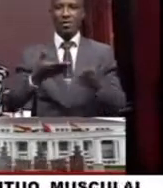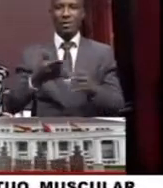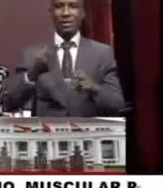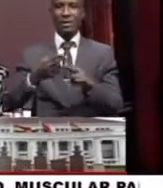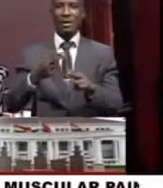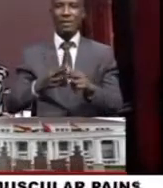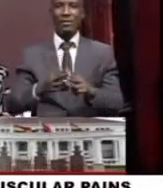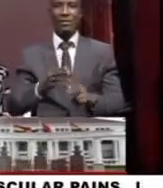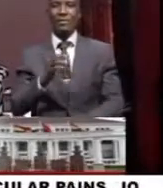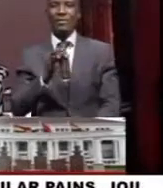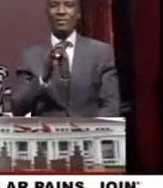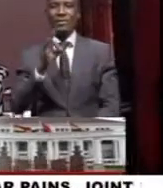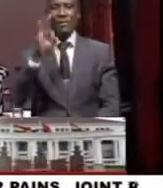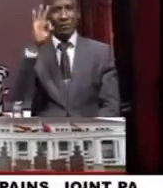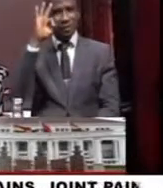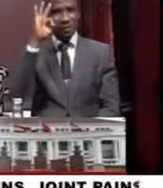Davis,